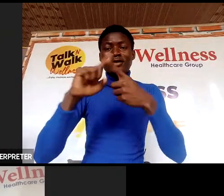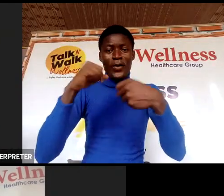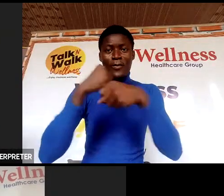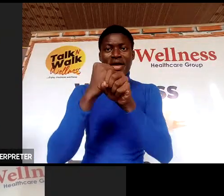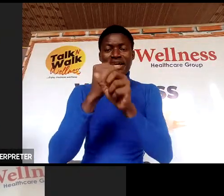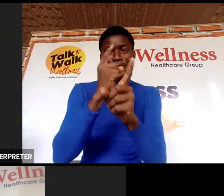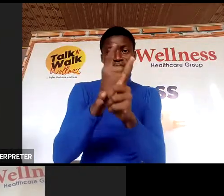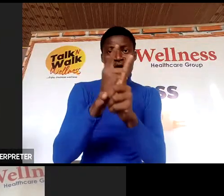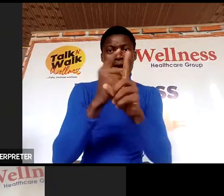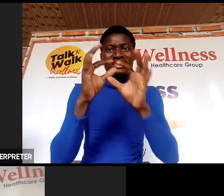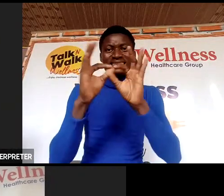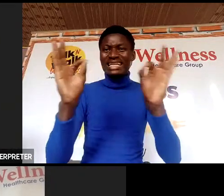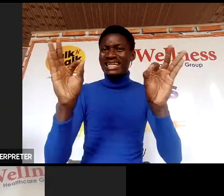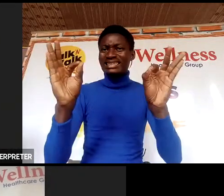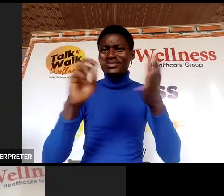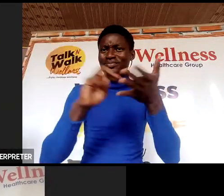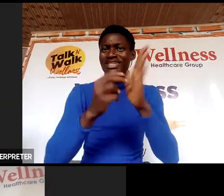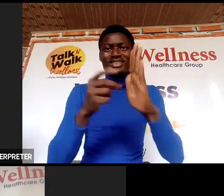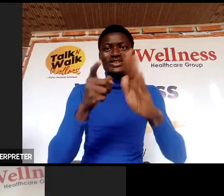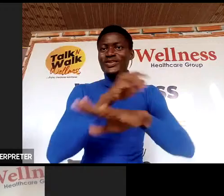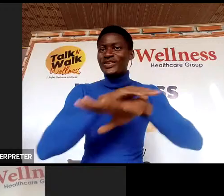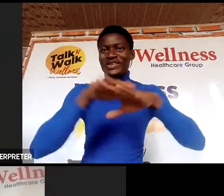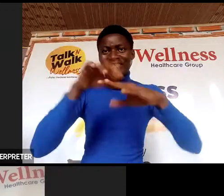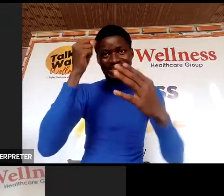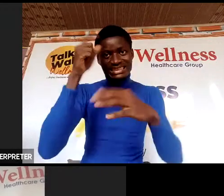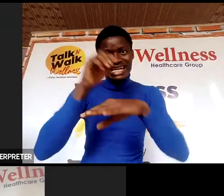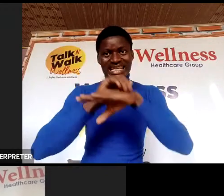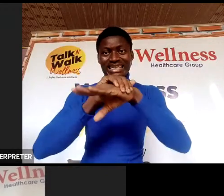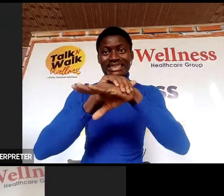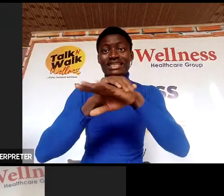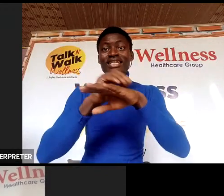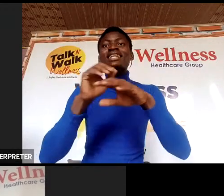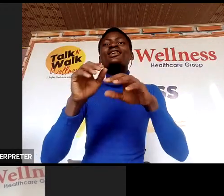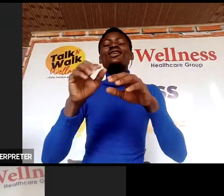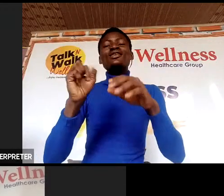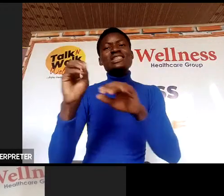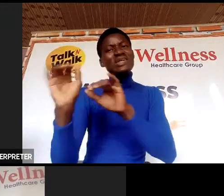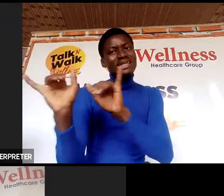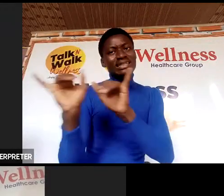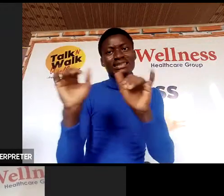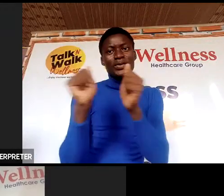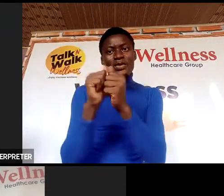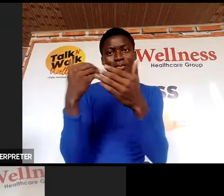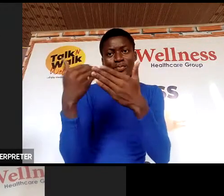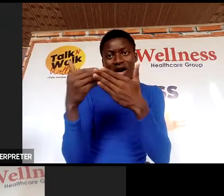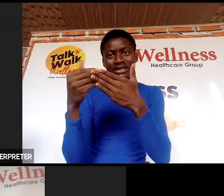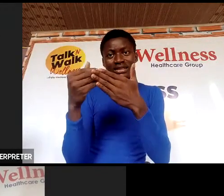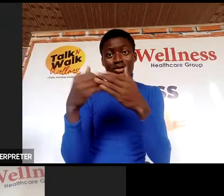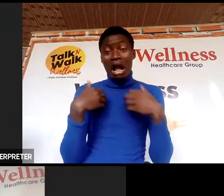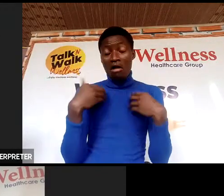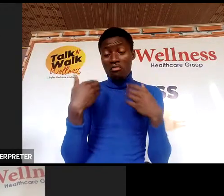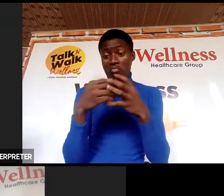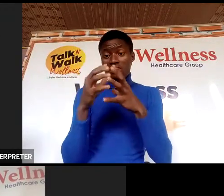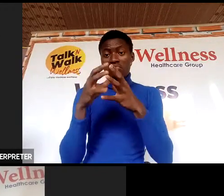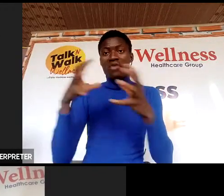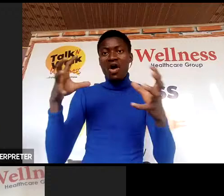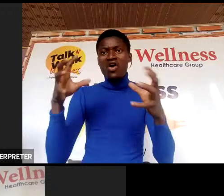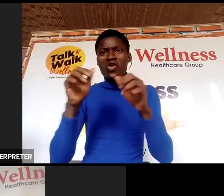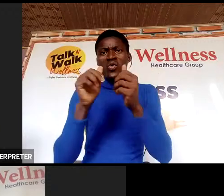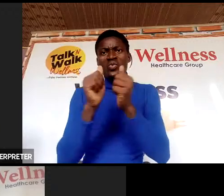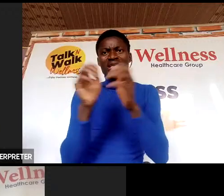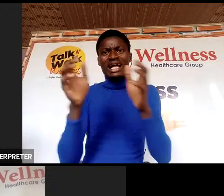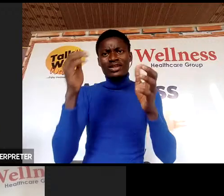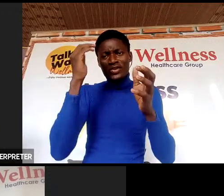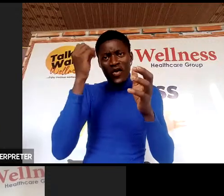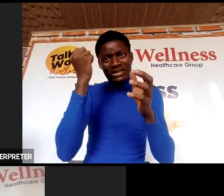knows how to say, please, where can I get food? The person can string together that language to achieve what they want. So I